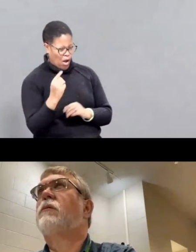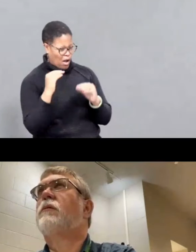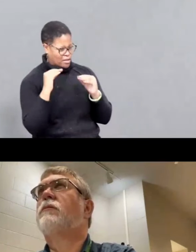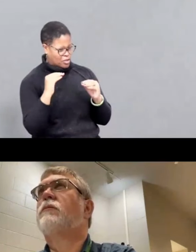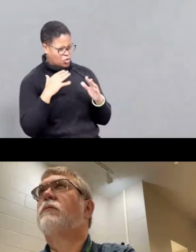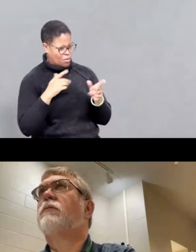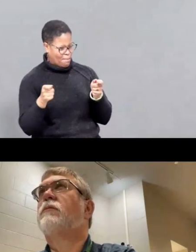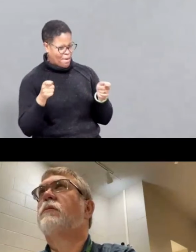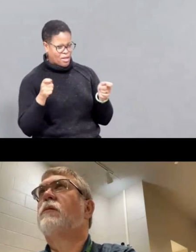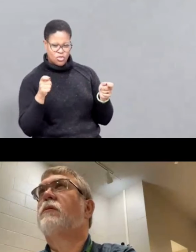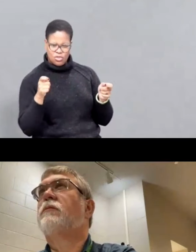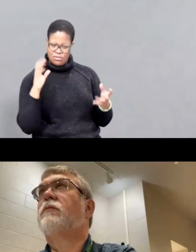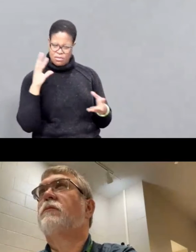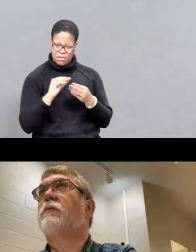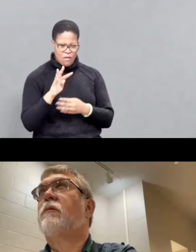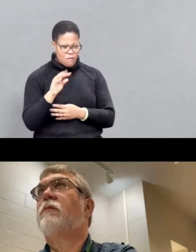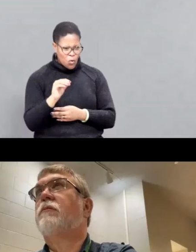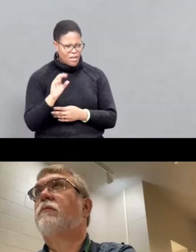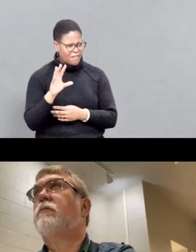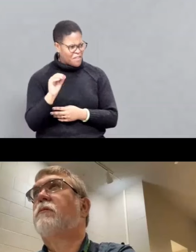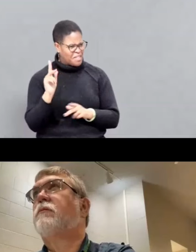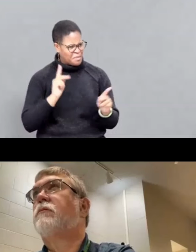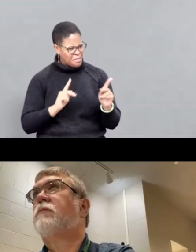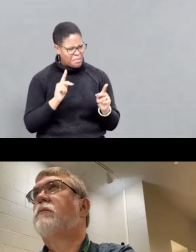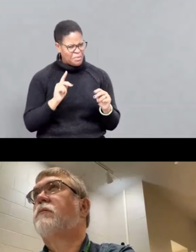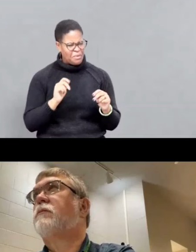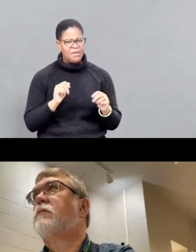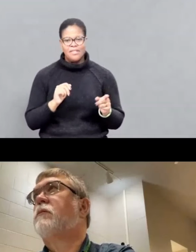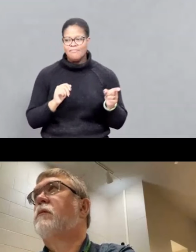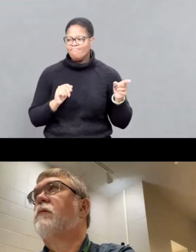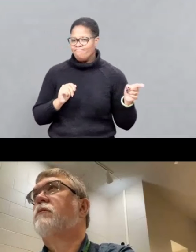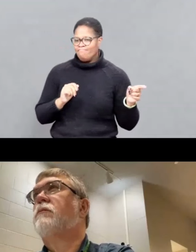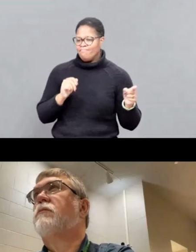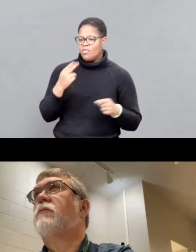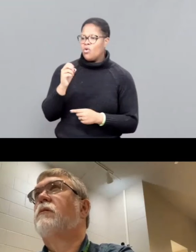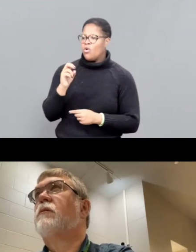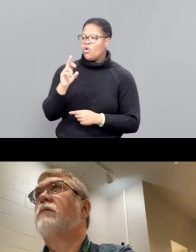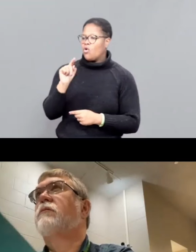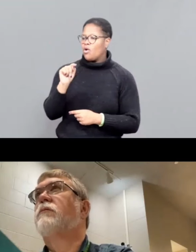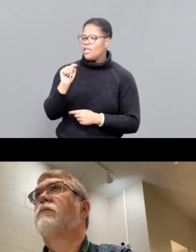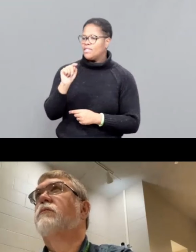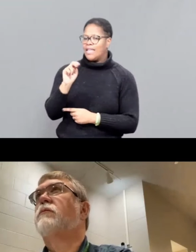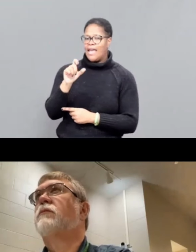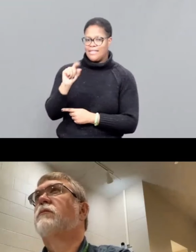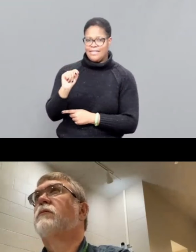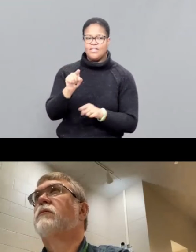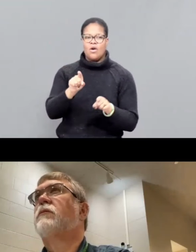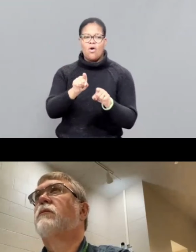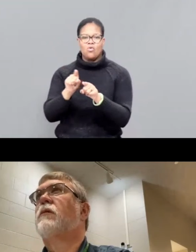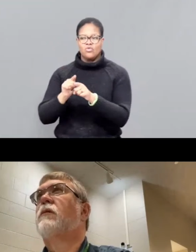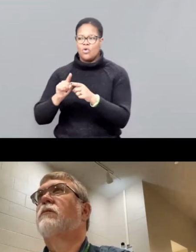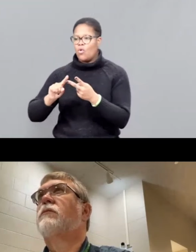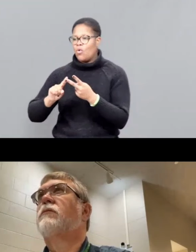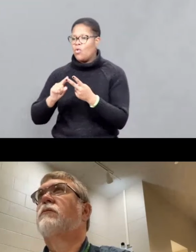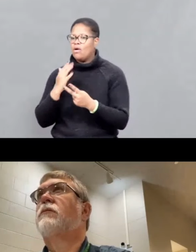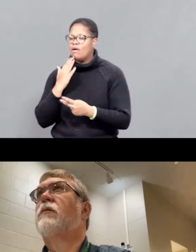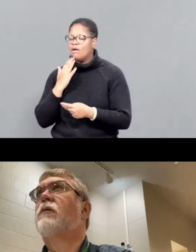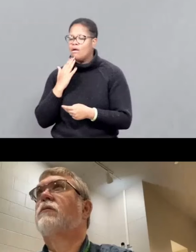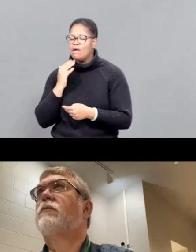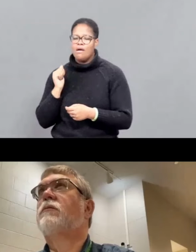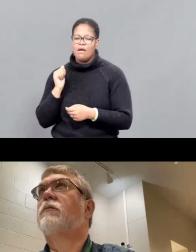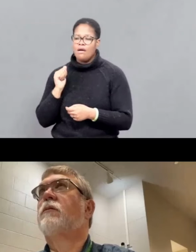40, 50 people? It's done in the Hornet's Nest. He also has Melissa Chapman that's helping. Oh, I'm